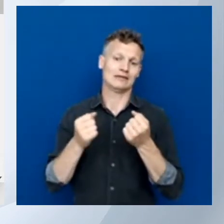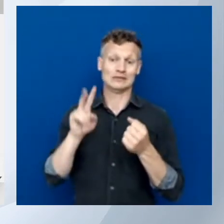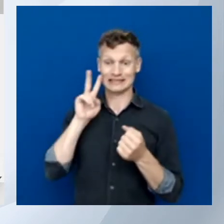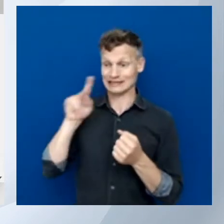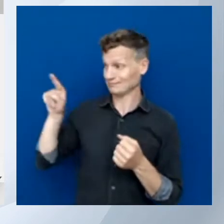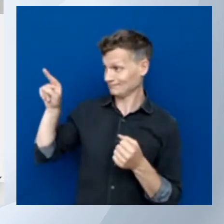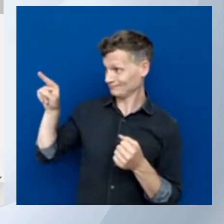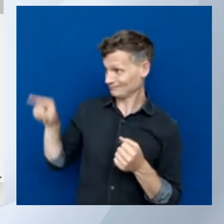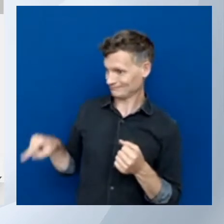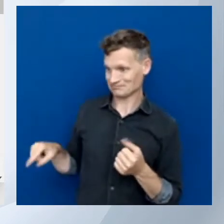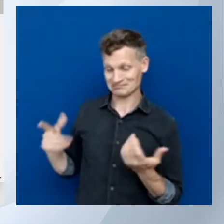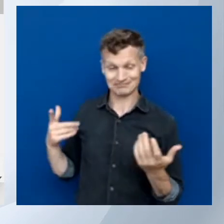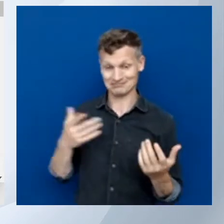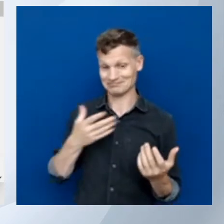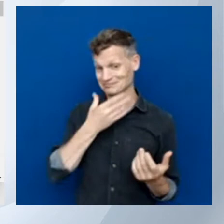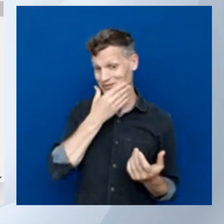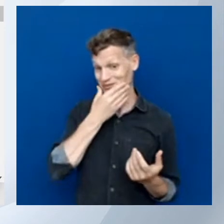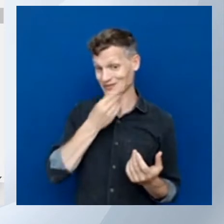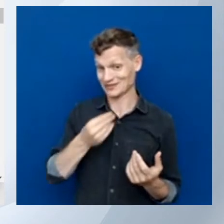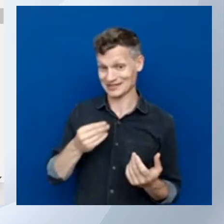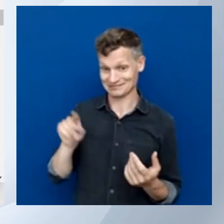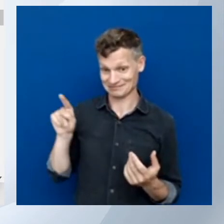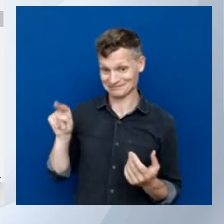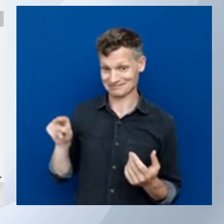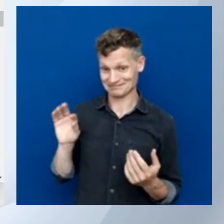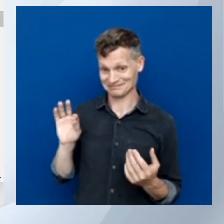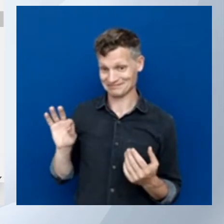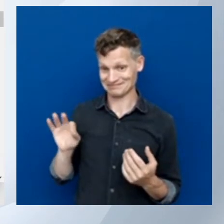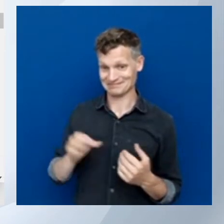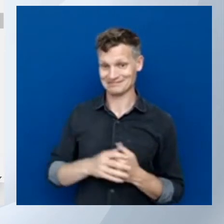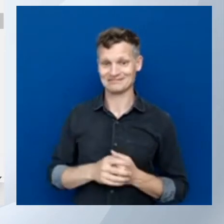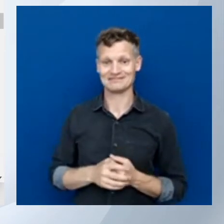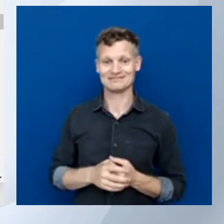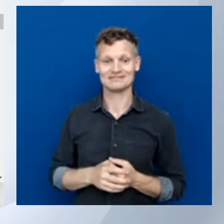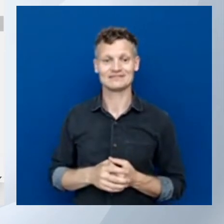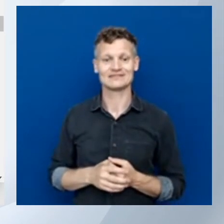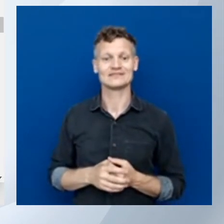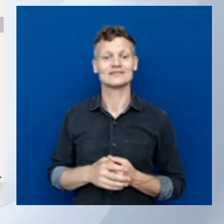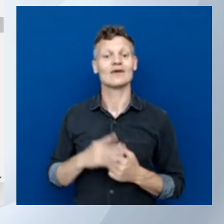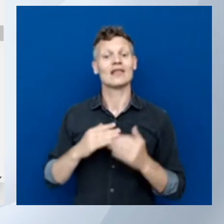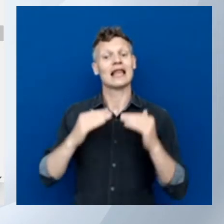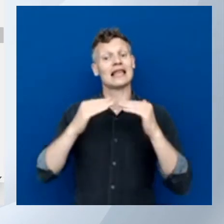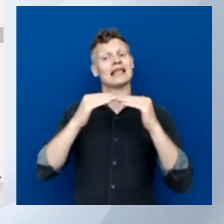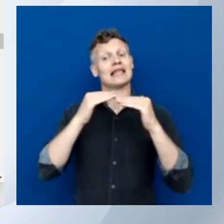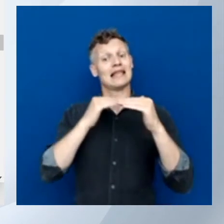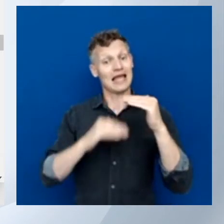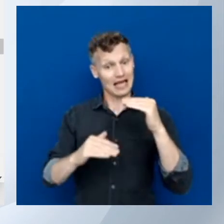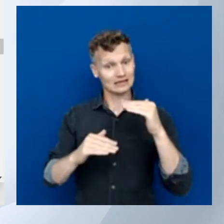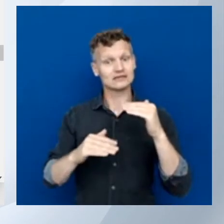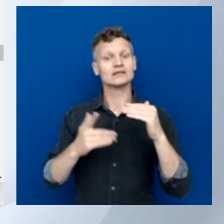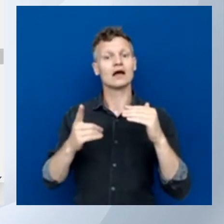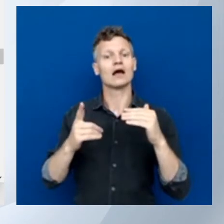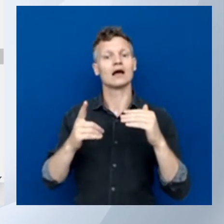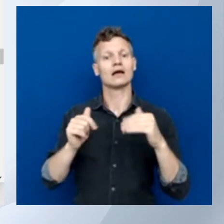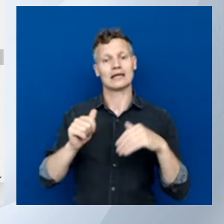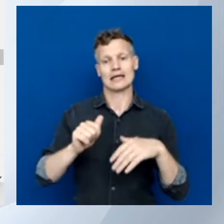then as the next step, the explainer is initialized down